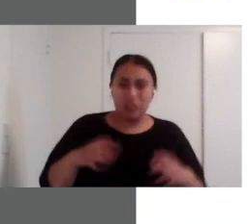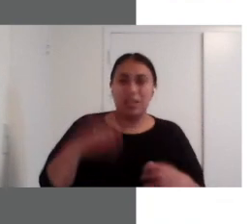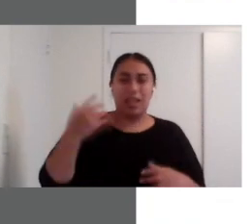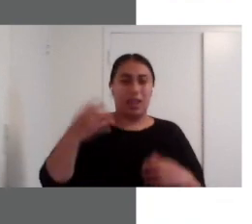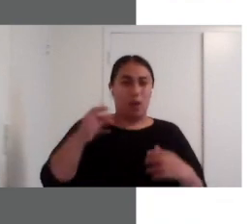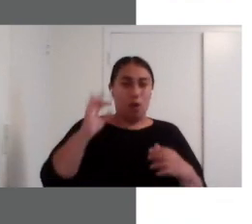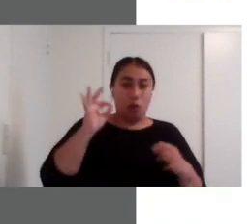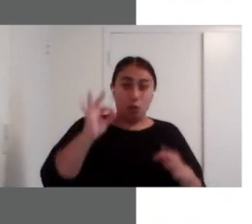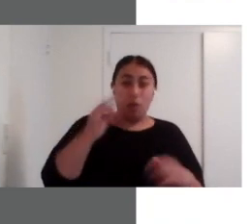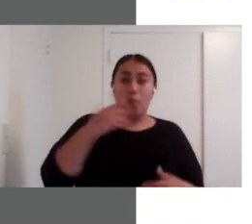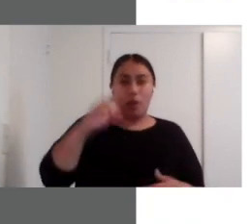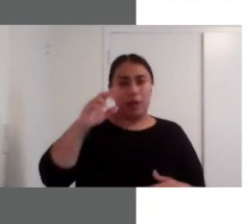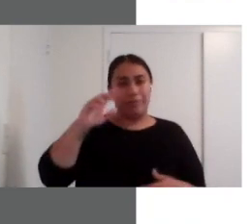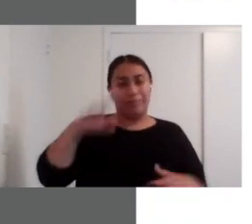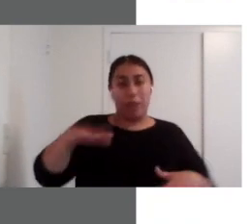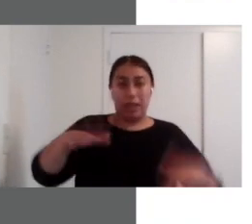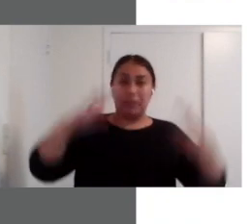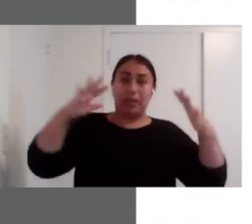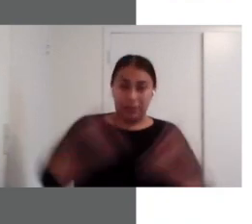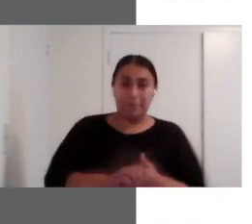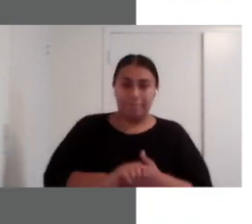Our bodies also create